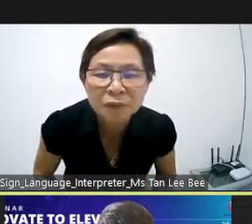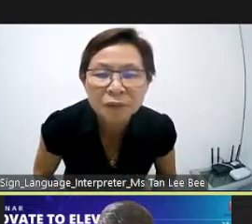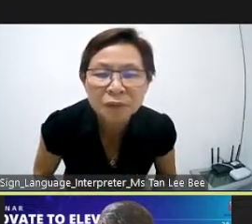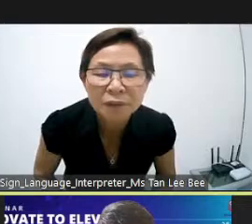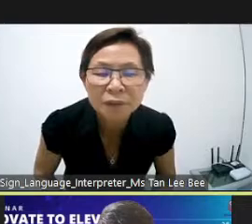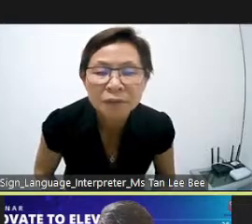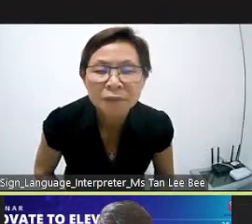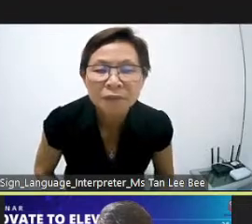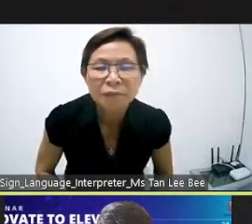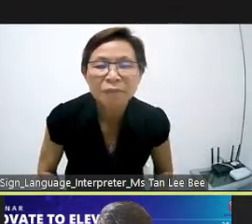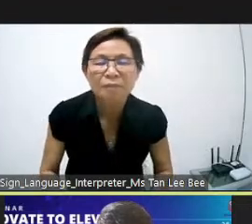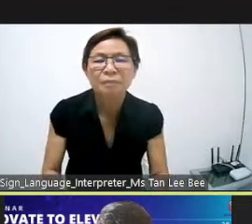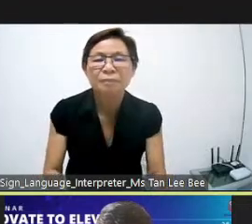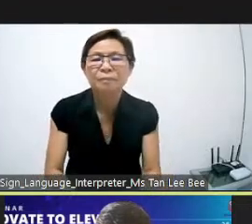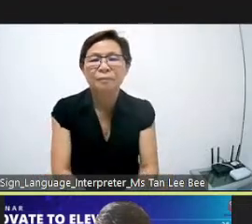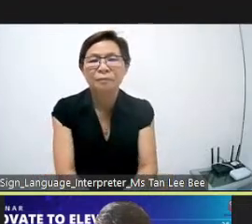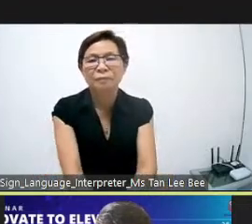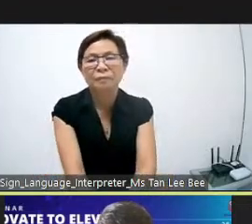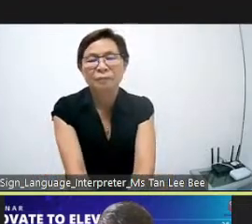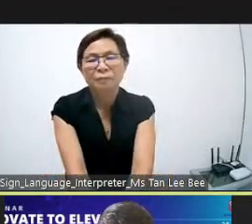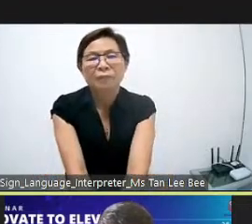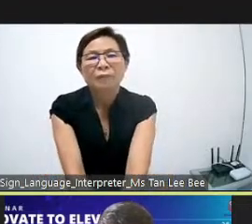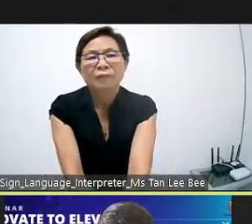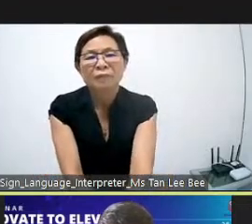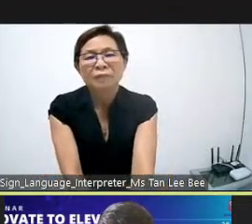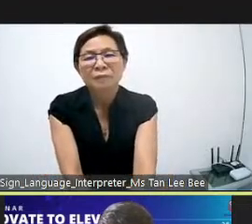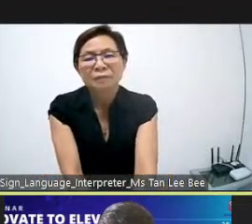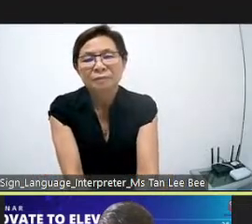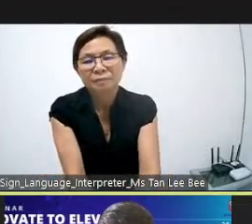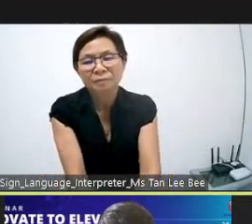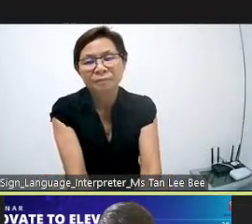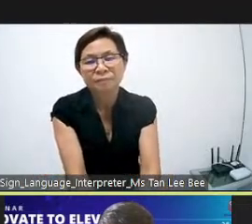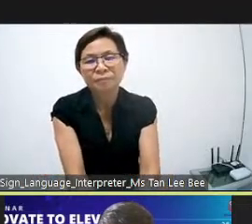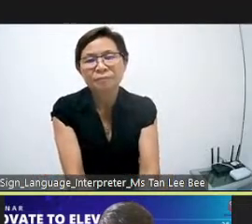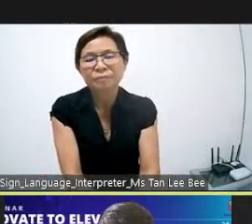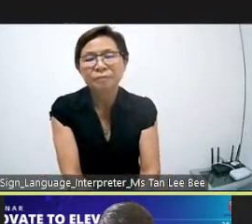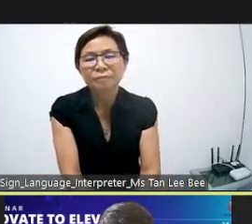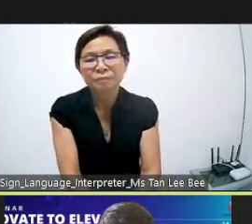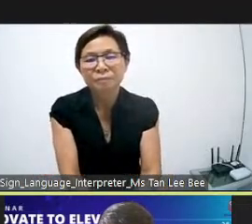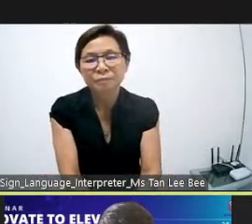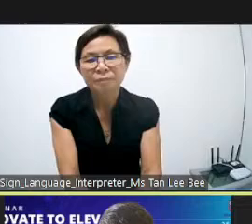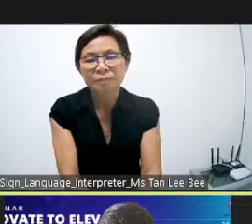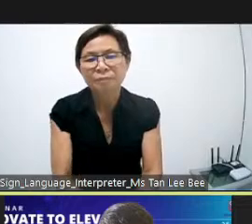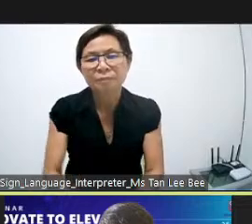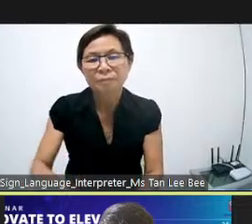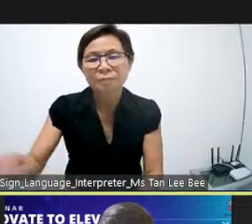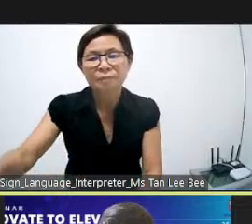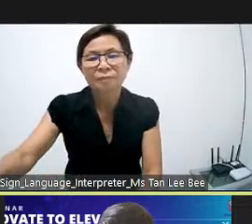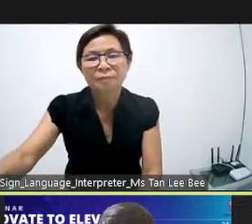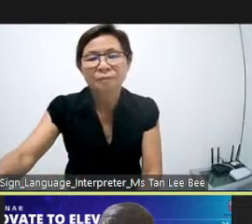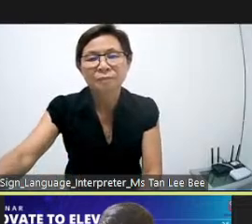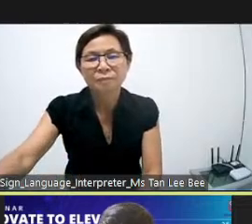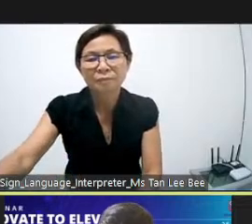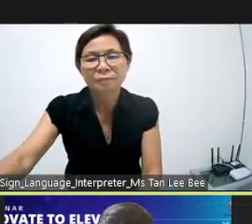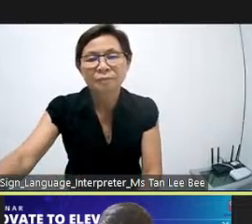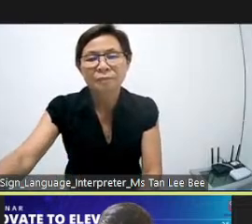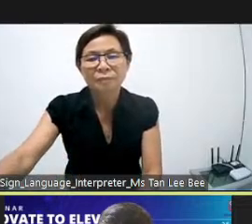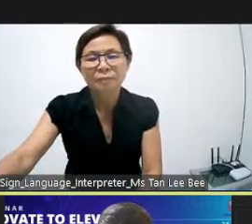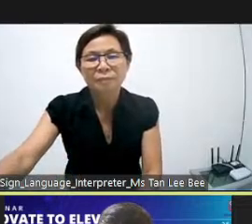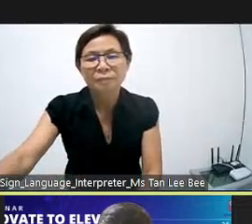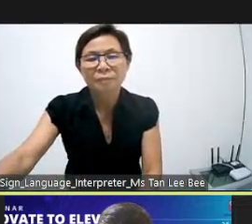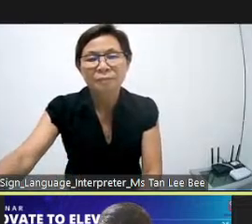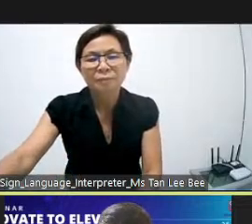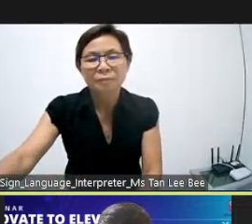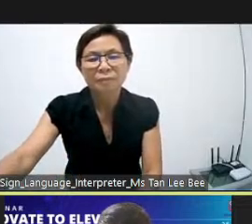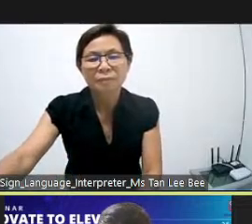It is the stage where the educational application was revised and finalized after its actual tryout to 10 purposefully selected